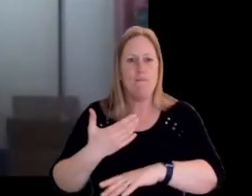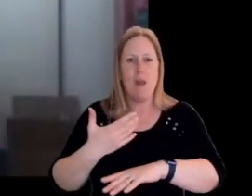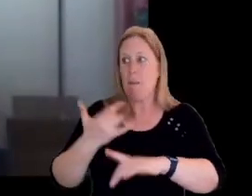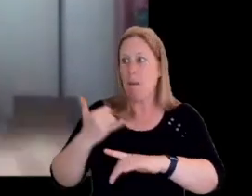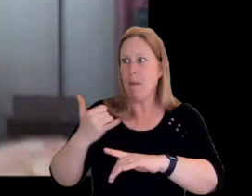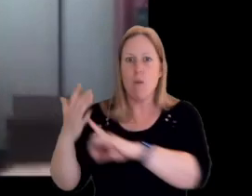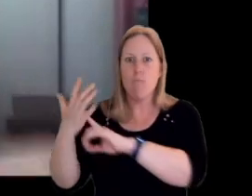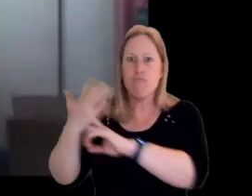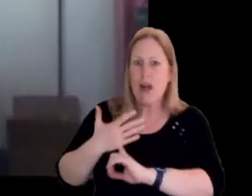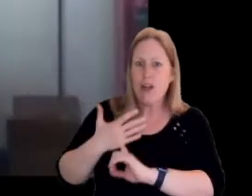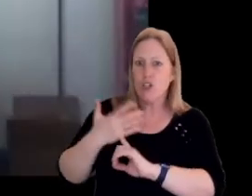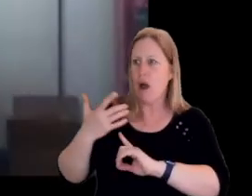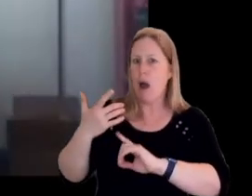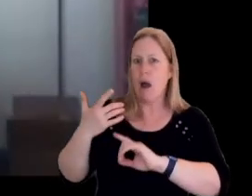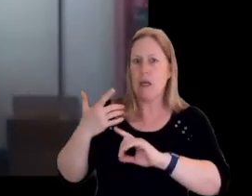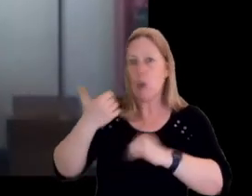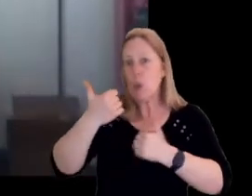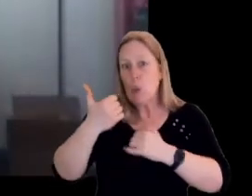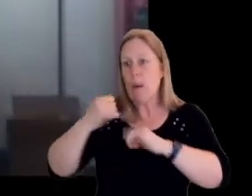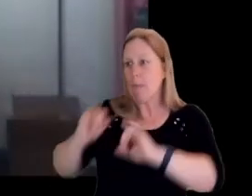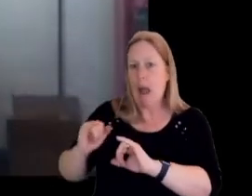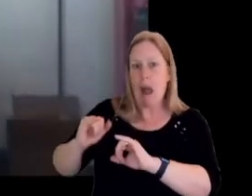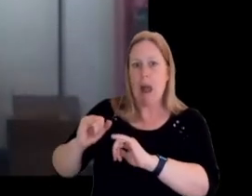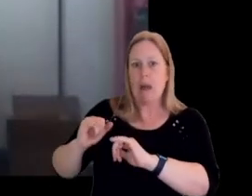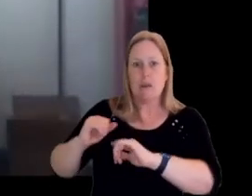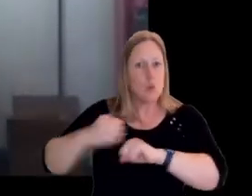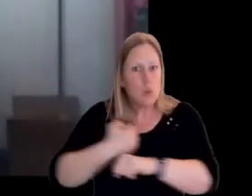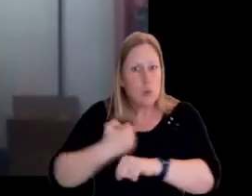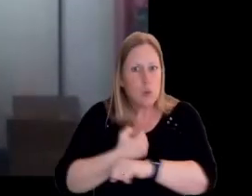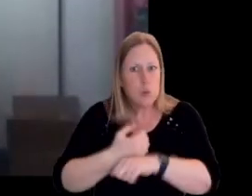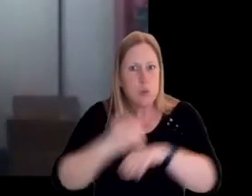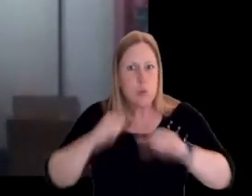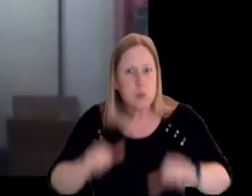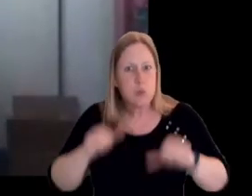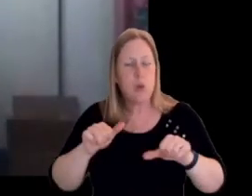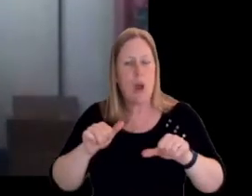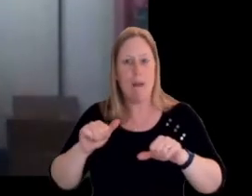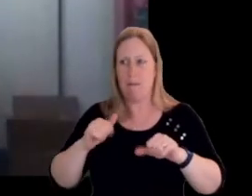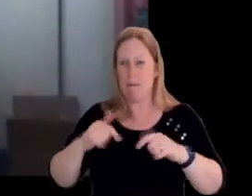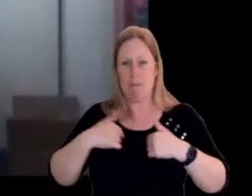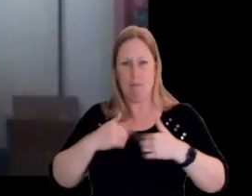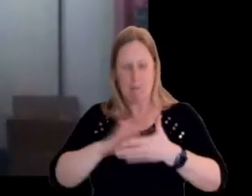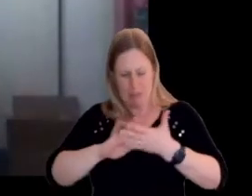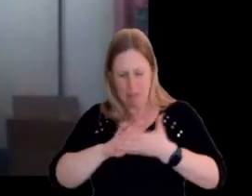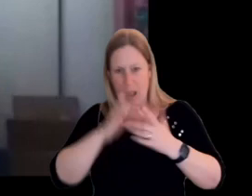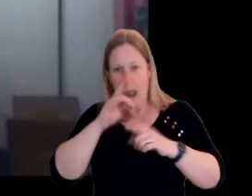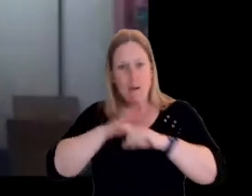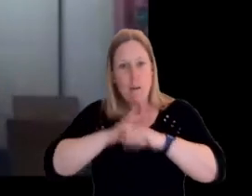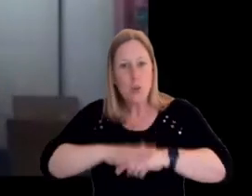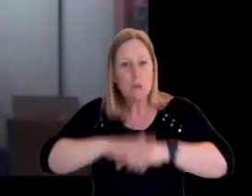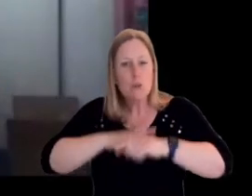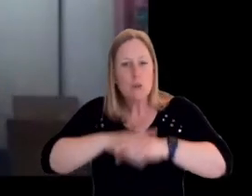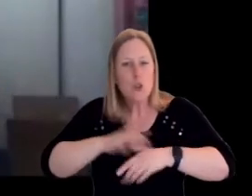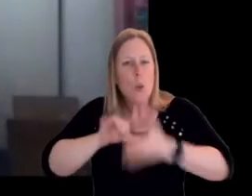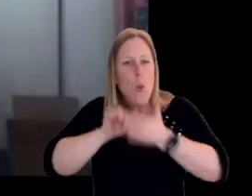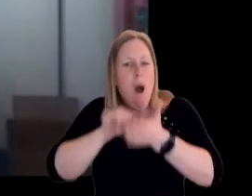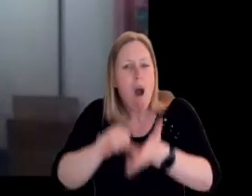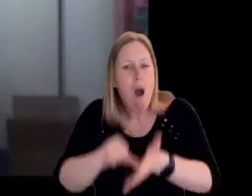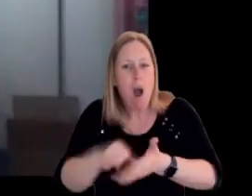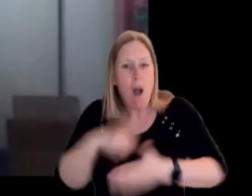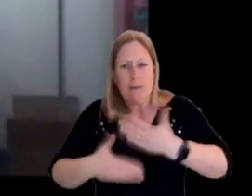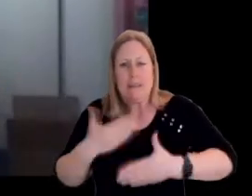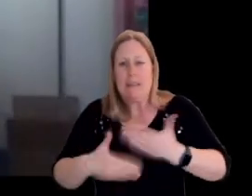whether that's good or bad from other people to get things done, there's that particular force of like pushing yourself harder than you can